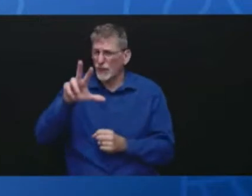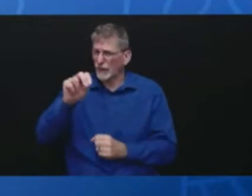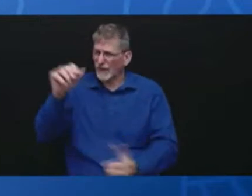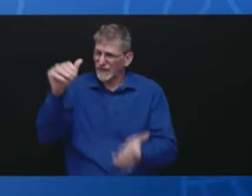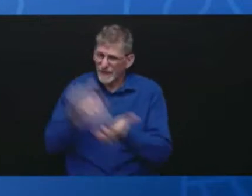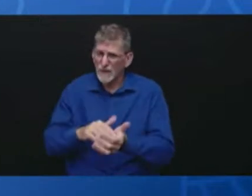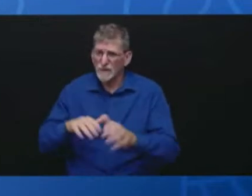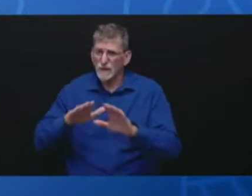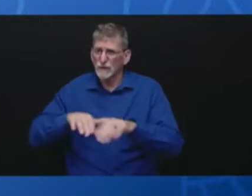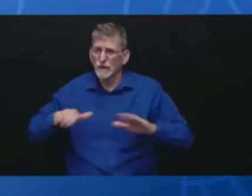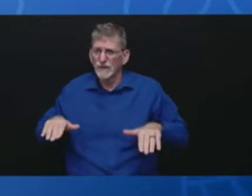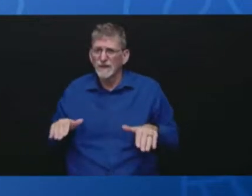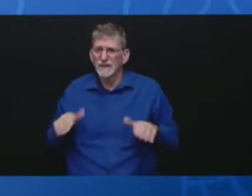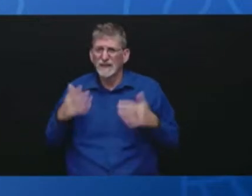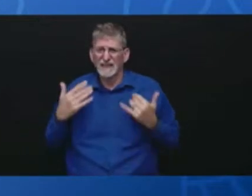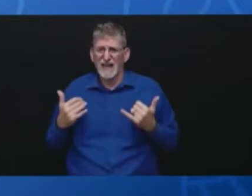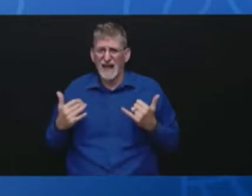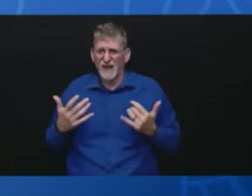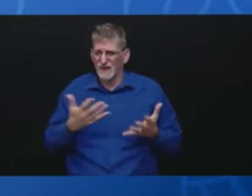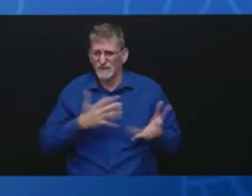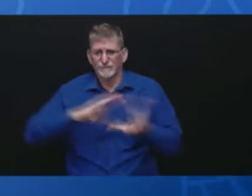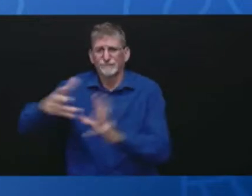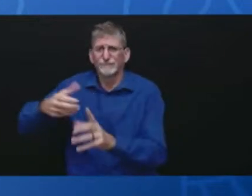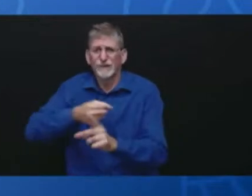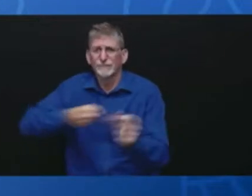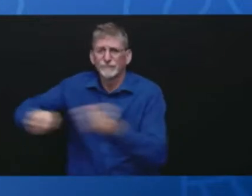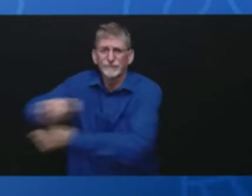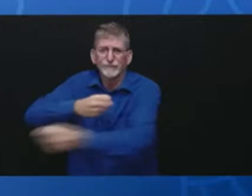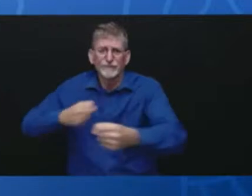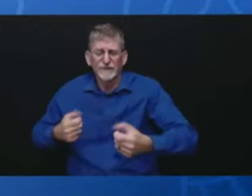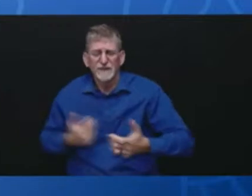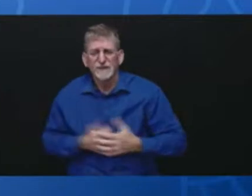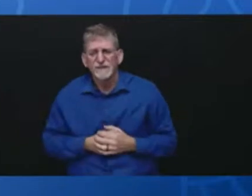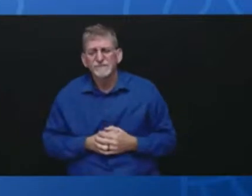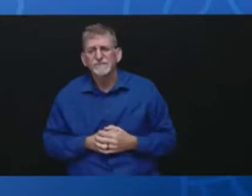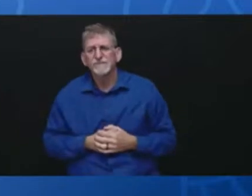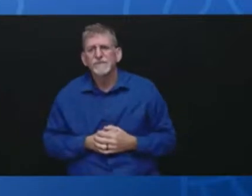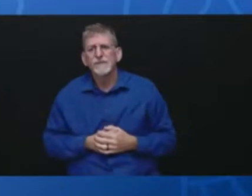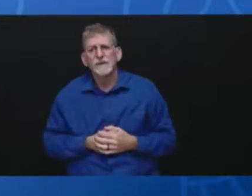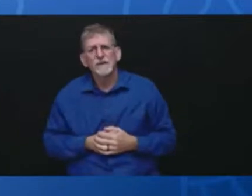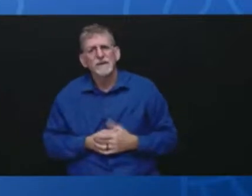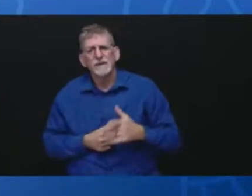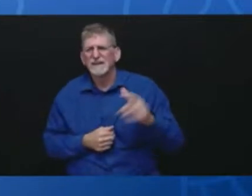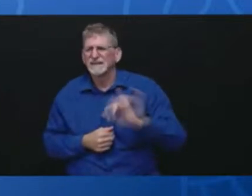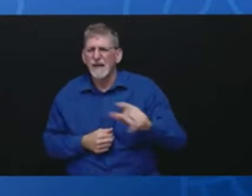noted, and I will confirm again, is that the data exists. What I will say to